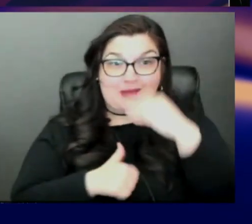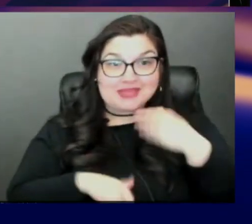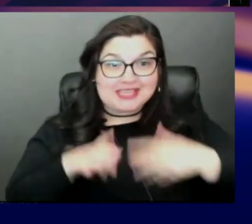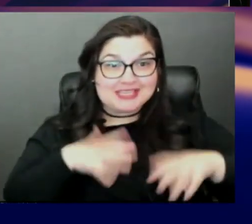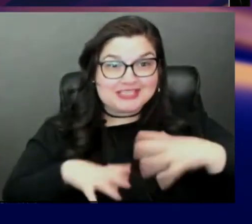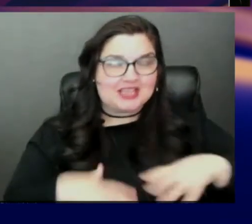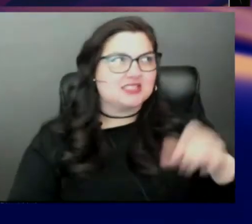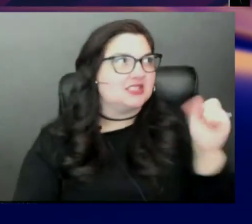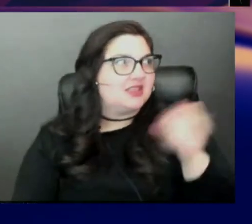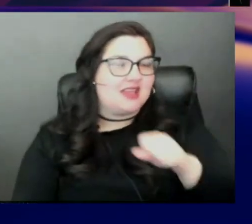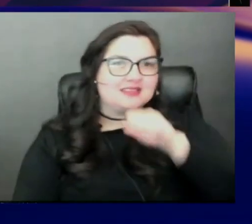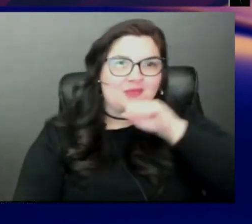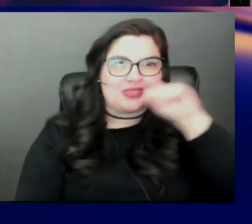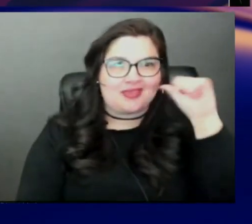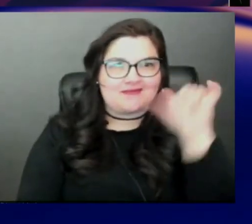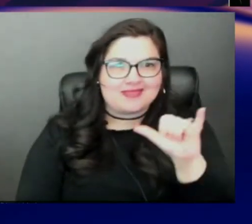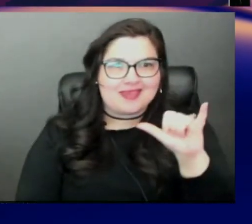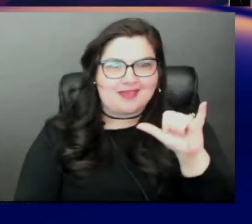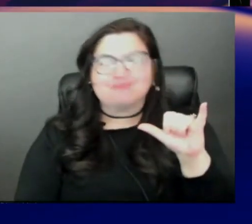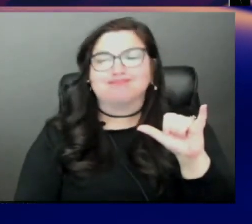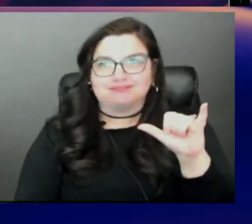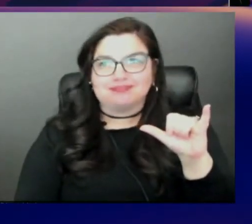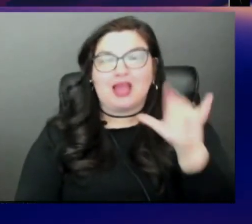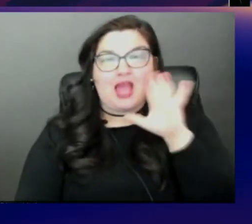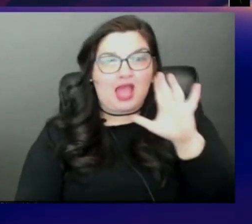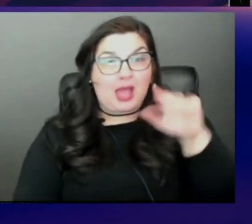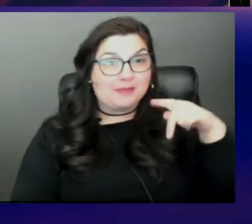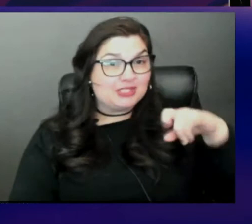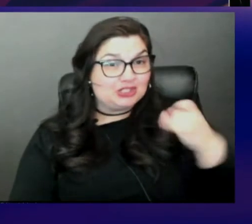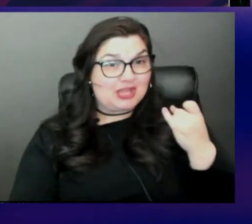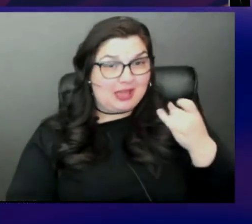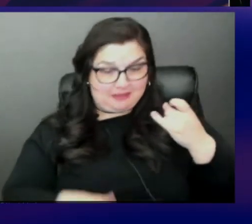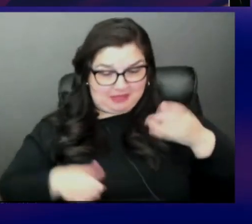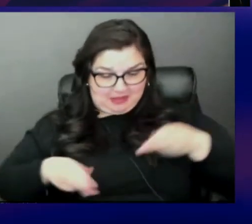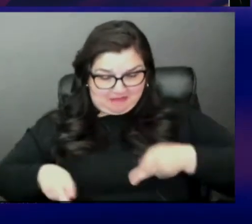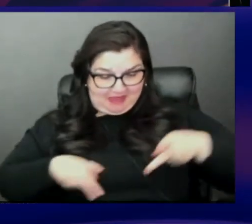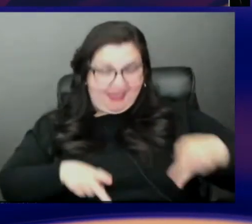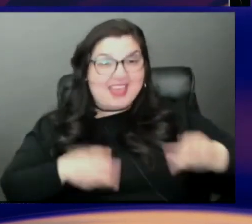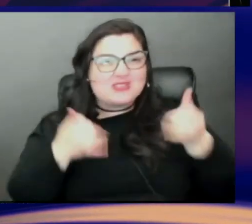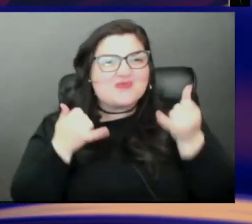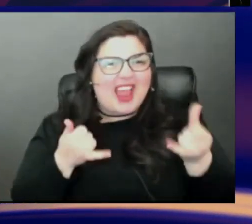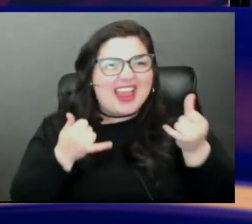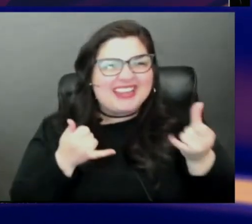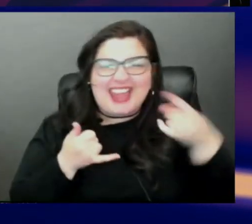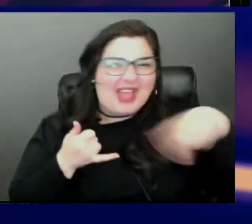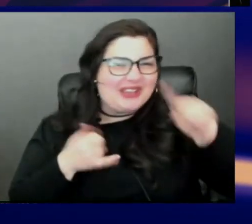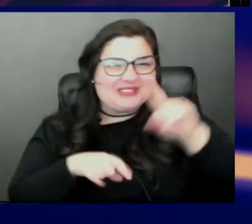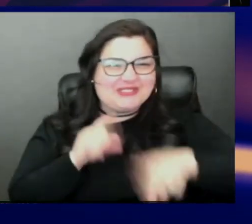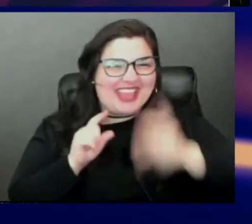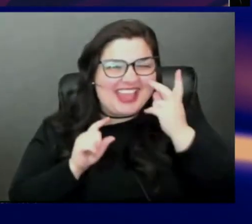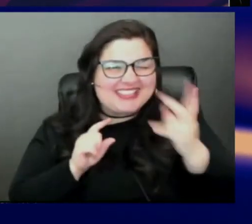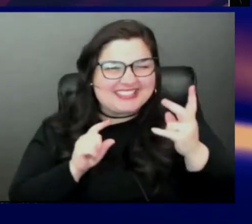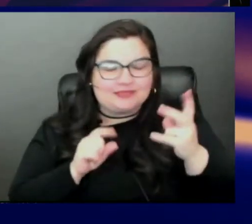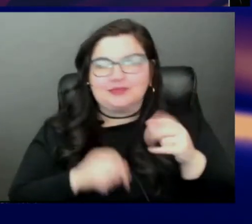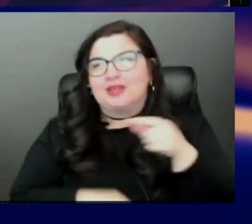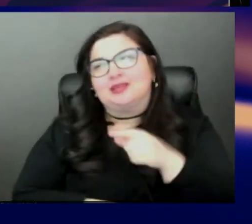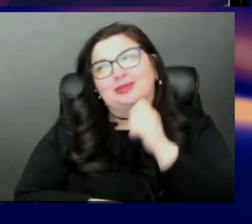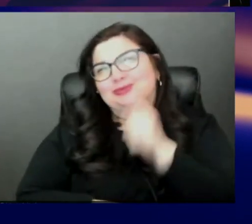love that. I have pajama pants on right now, but you just can't see. No. You don't. You don't want to